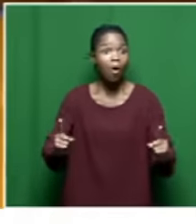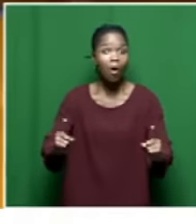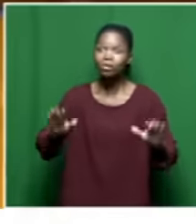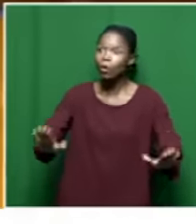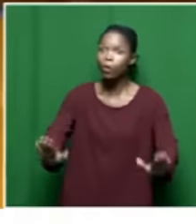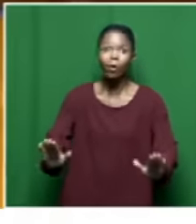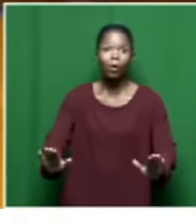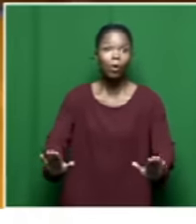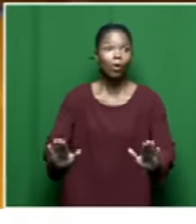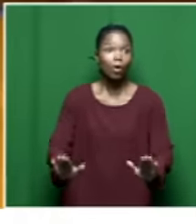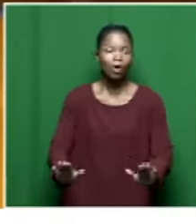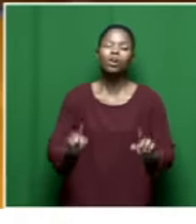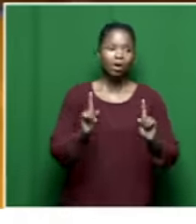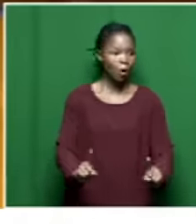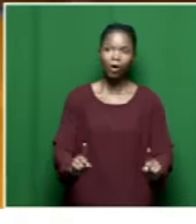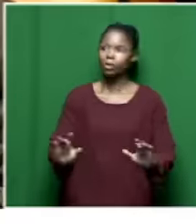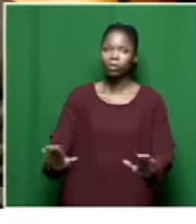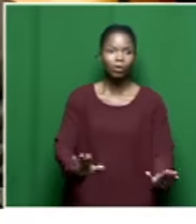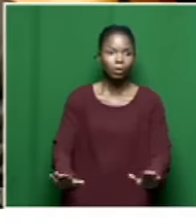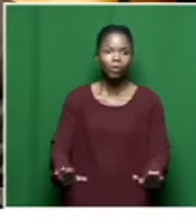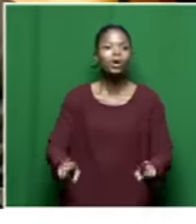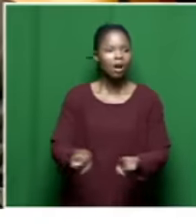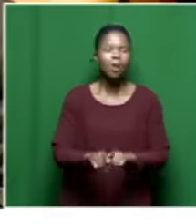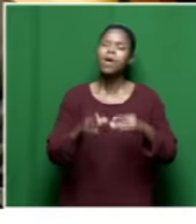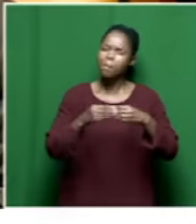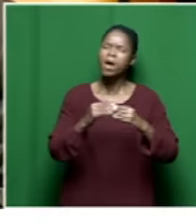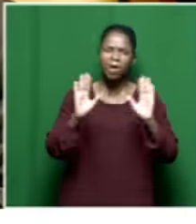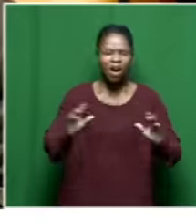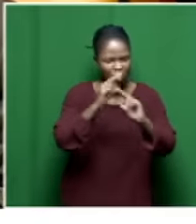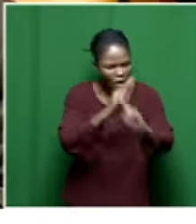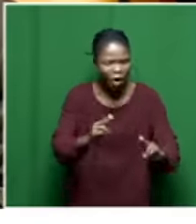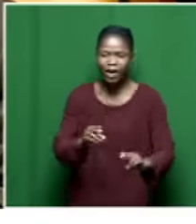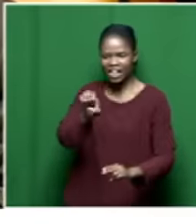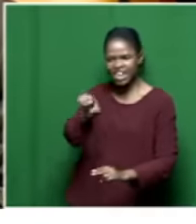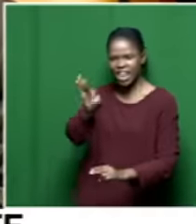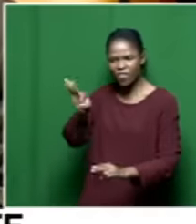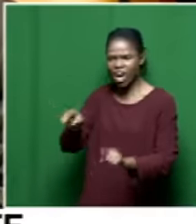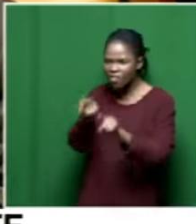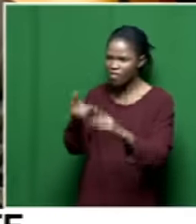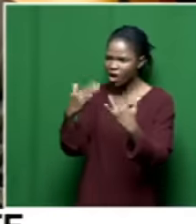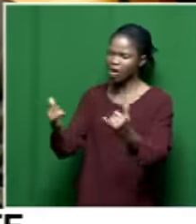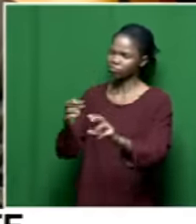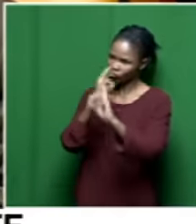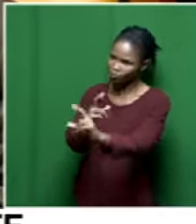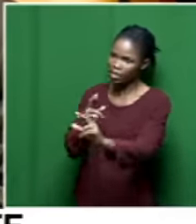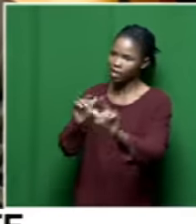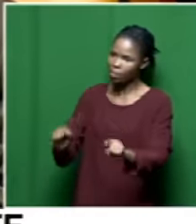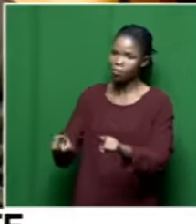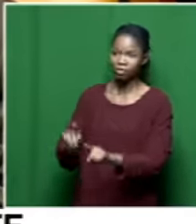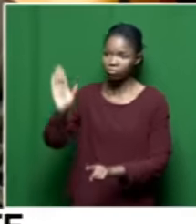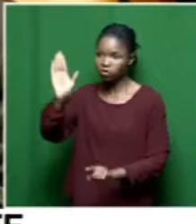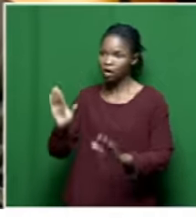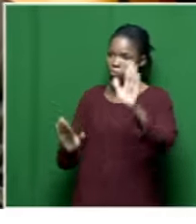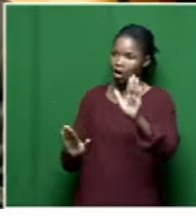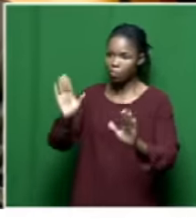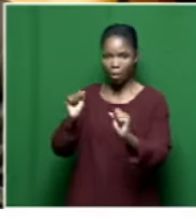Honorable Speaker. Order. Honorable members of the EFF, you will respect anybody who